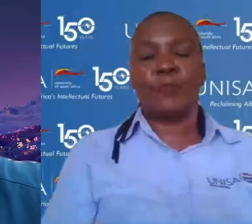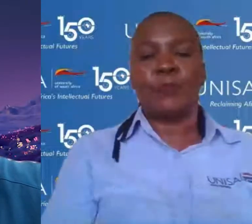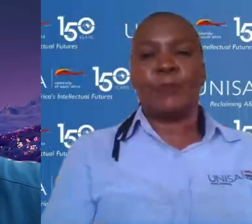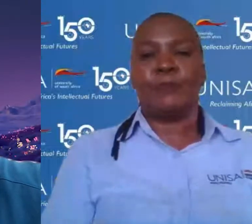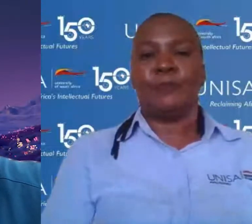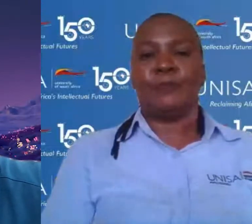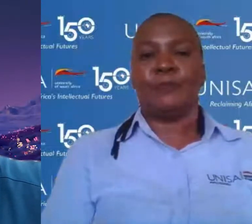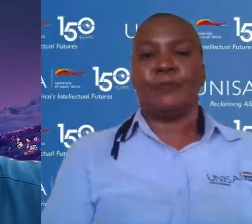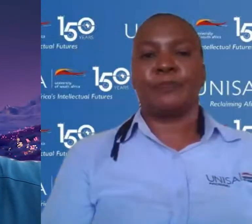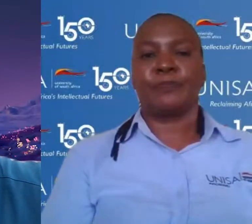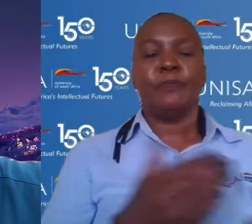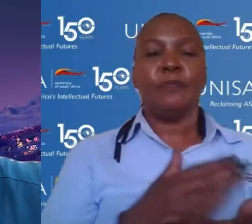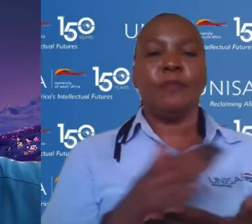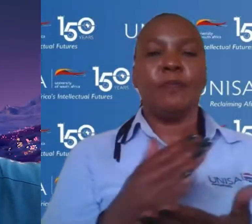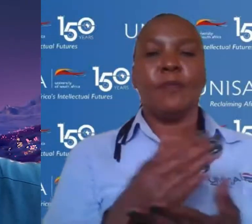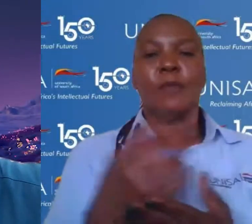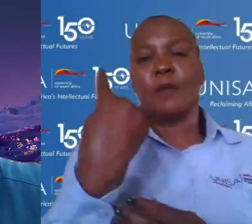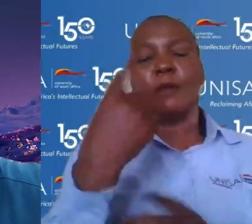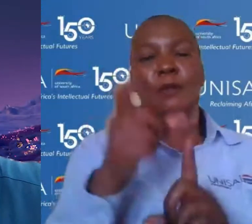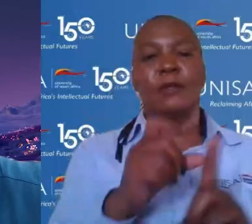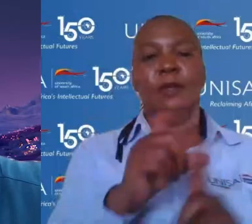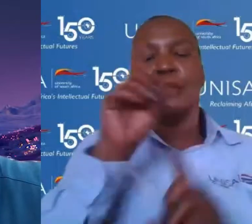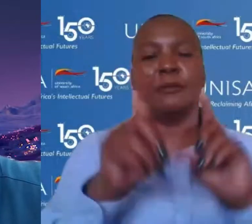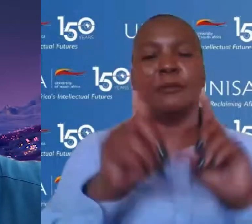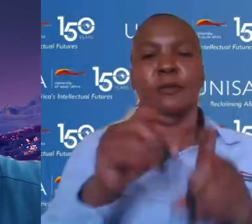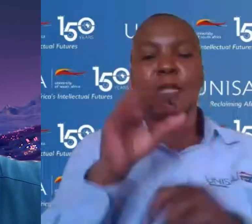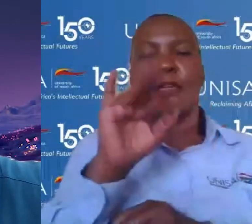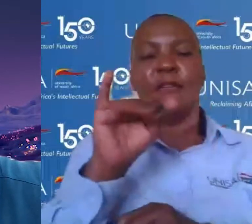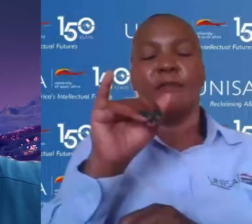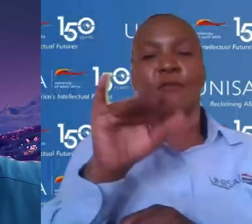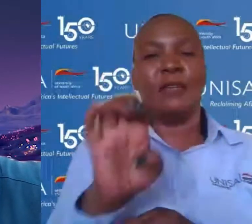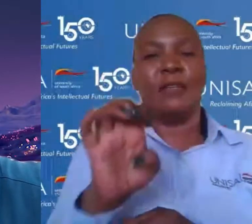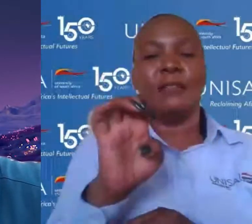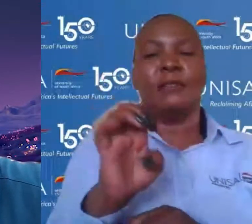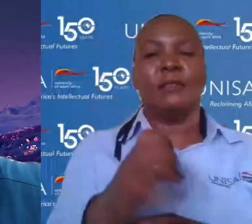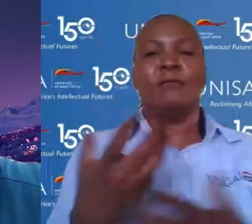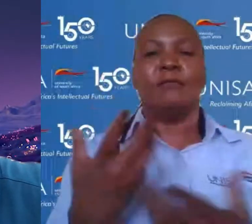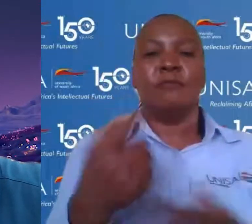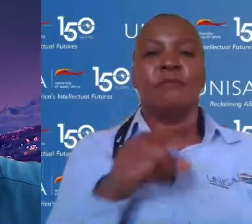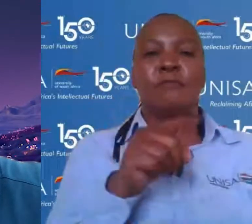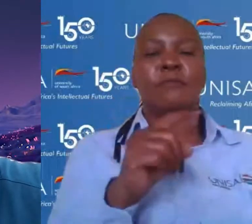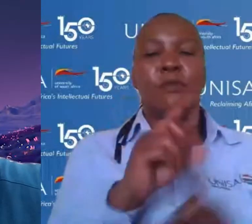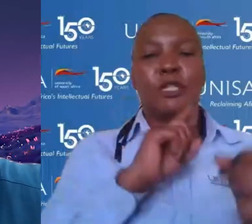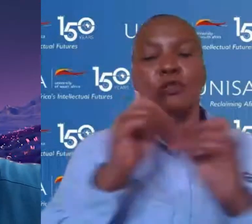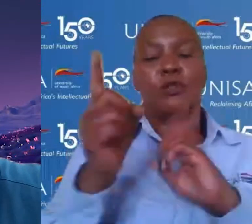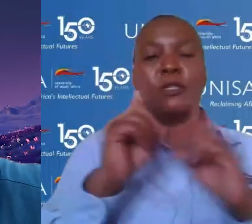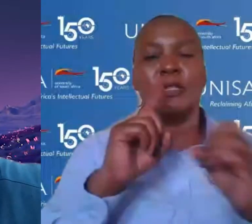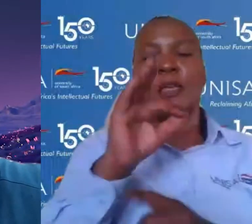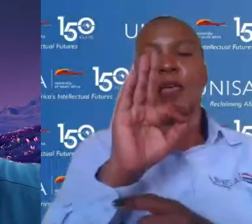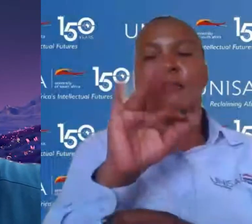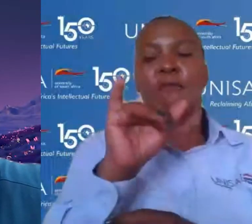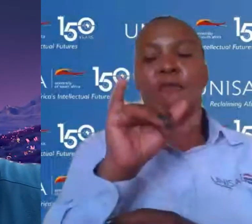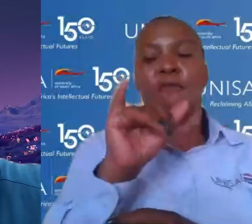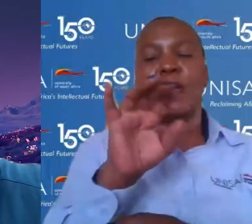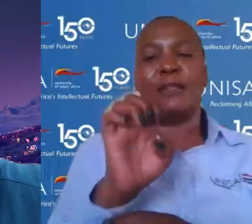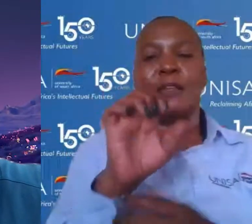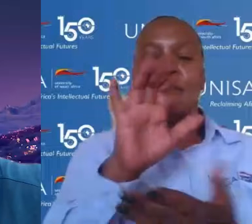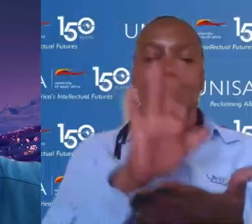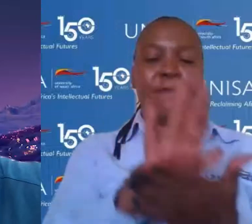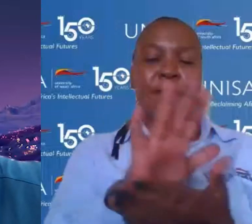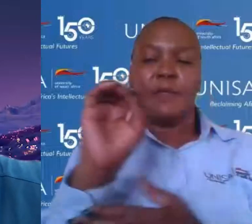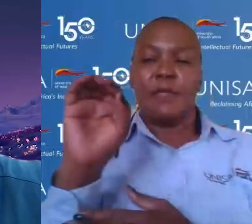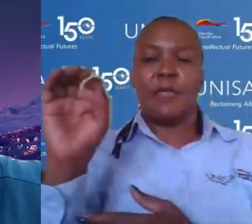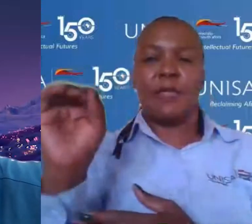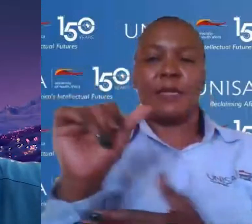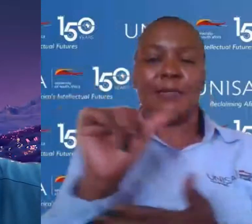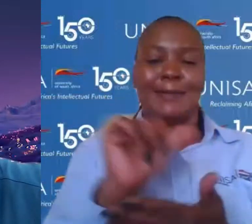Someone was asking about whether the FYE courses that Nasihat was talking about, the FYE 1500 and 1600, if they were